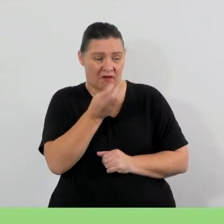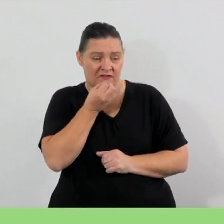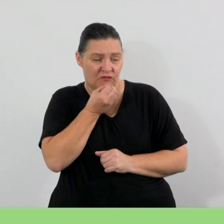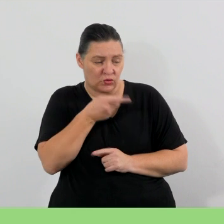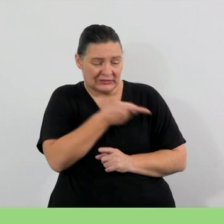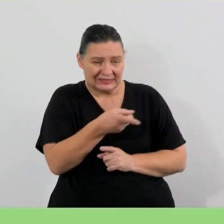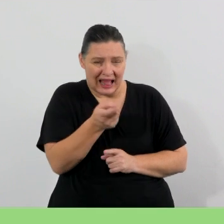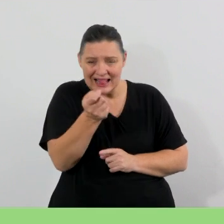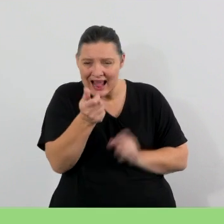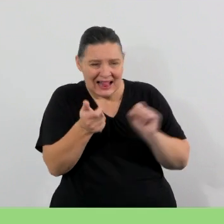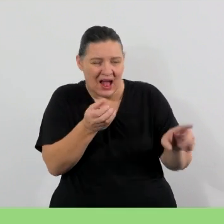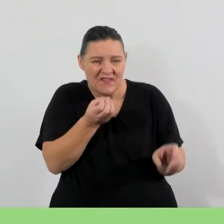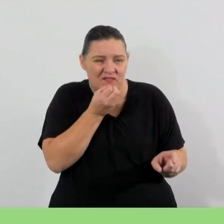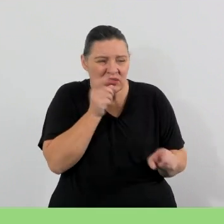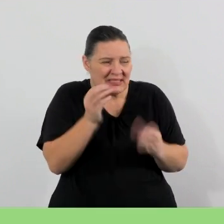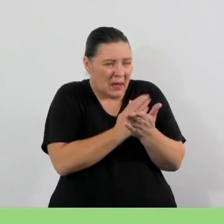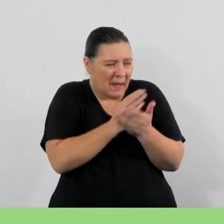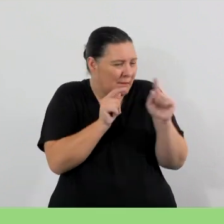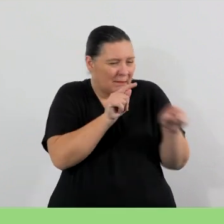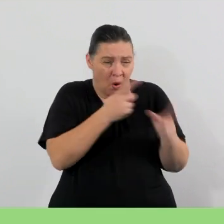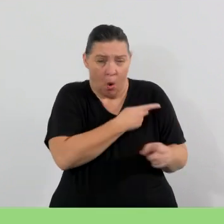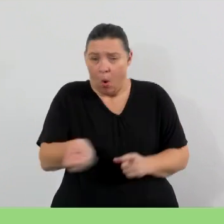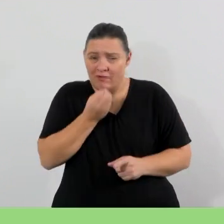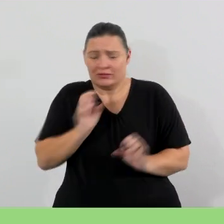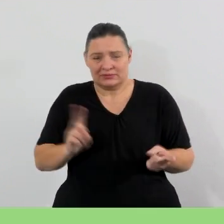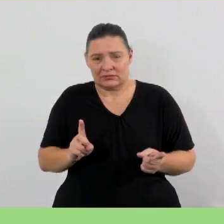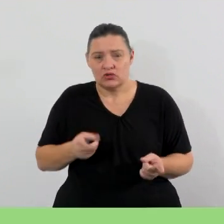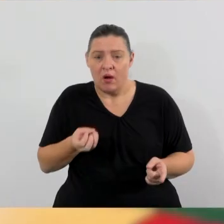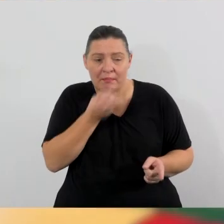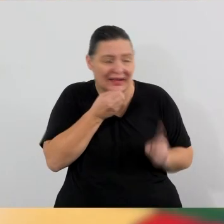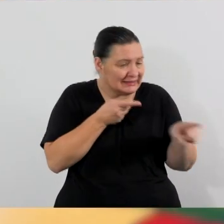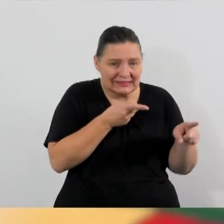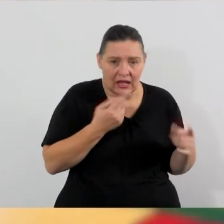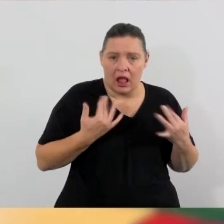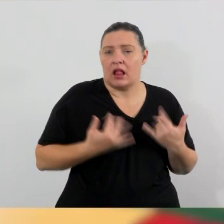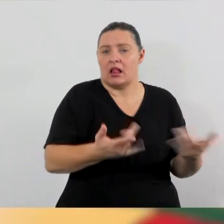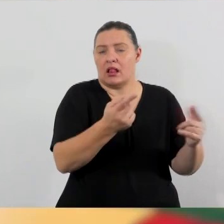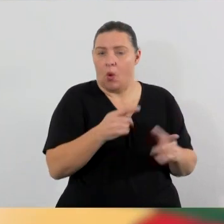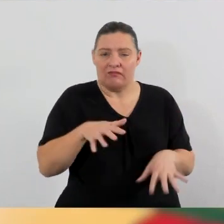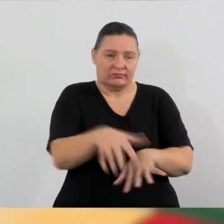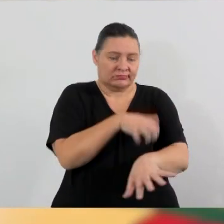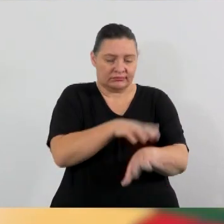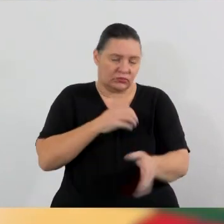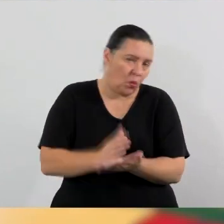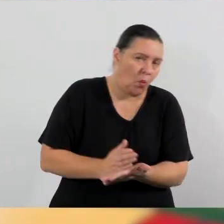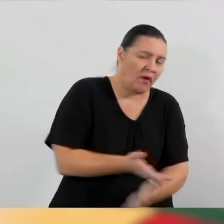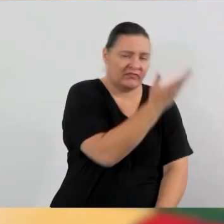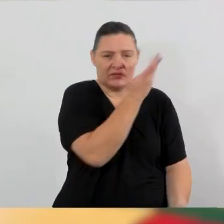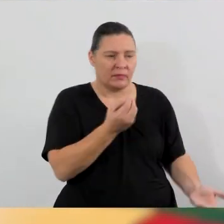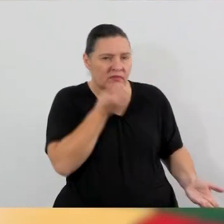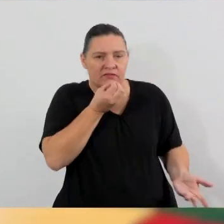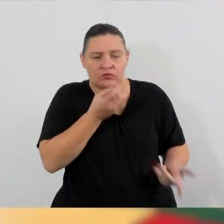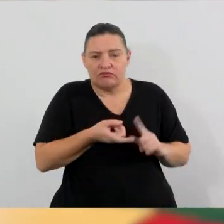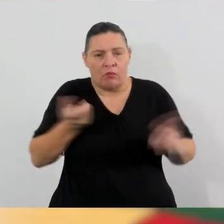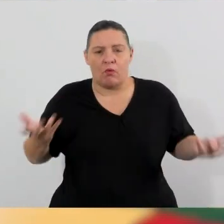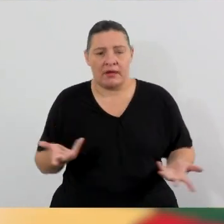food, because if their habitat is destroyed, that means the plants that they feed on are also destroyed, which then means that